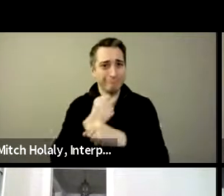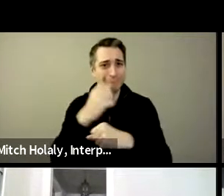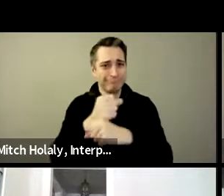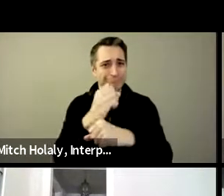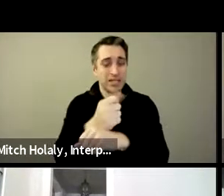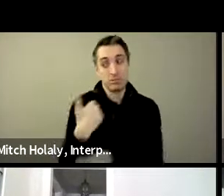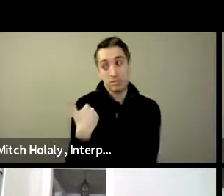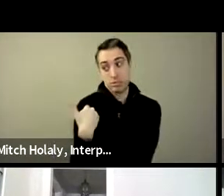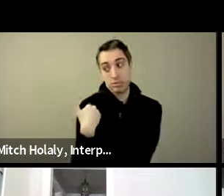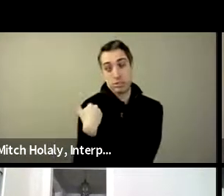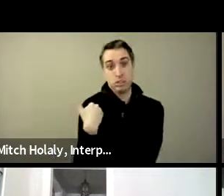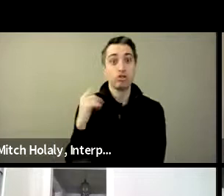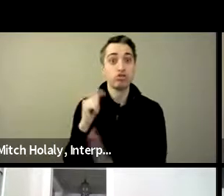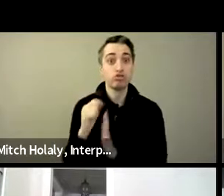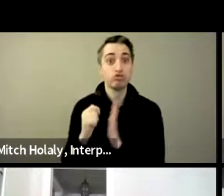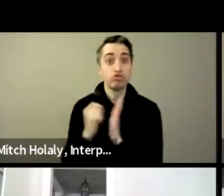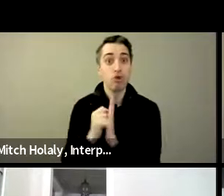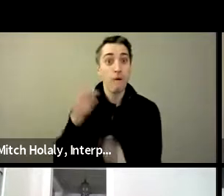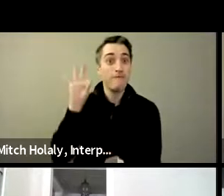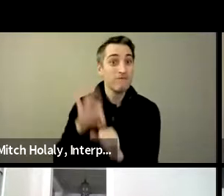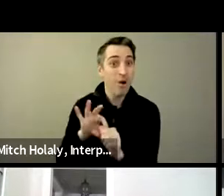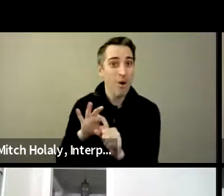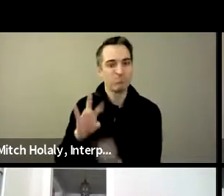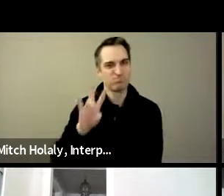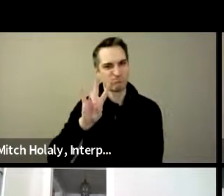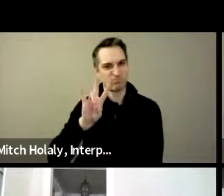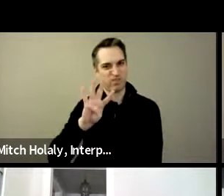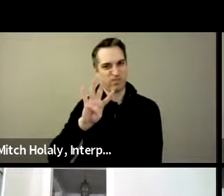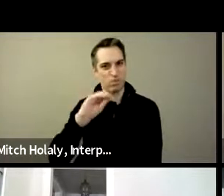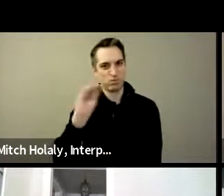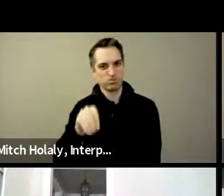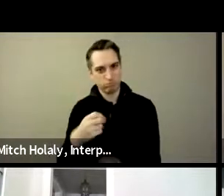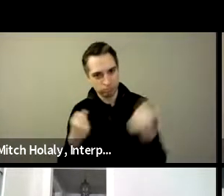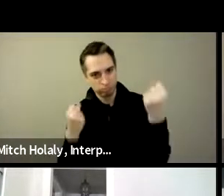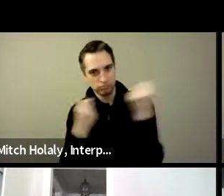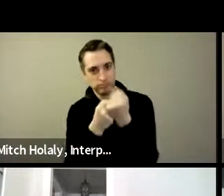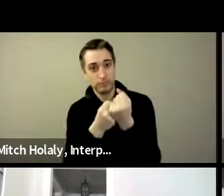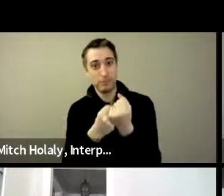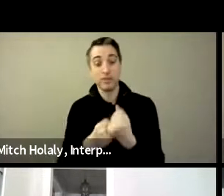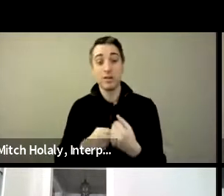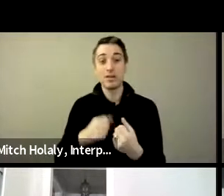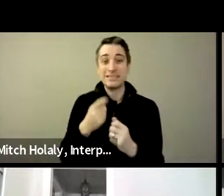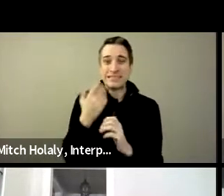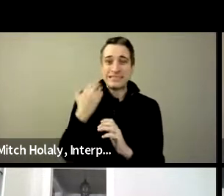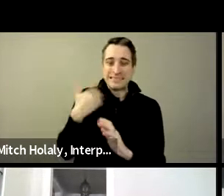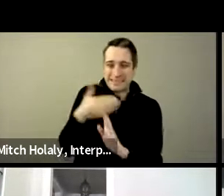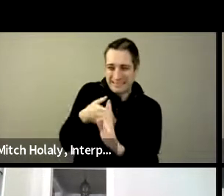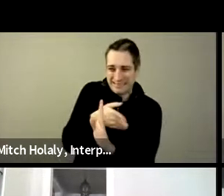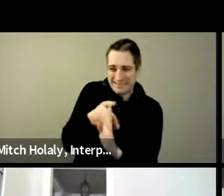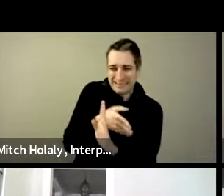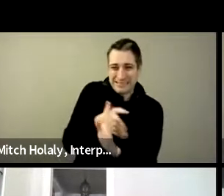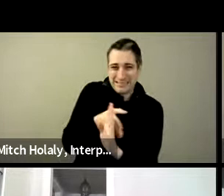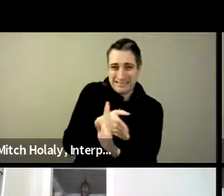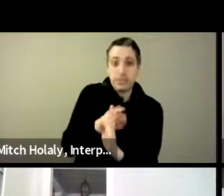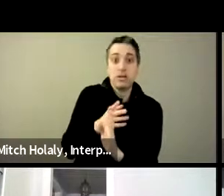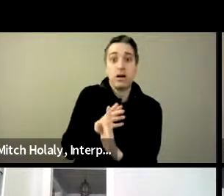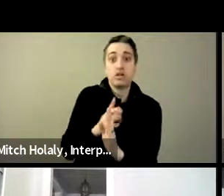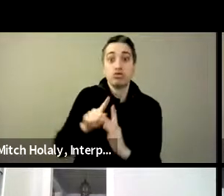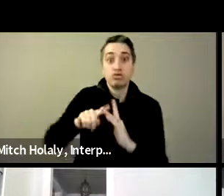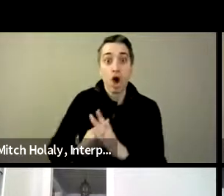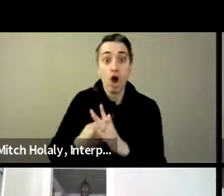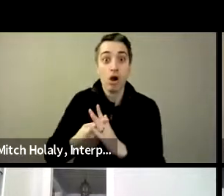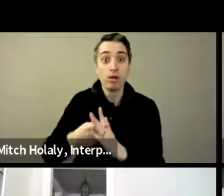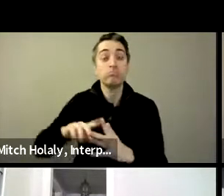vote for his last term. And whereas, just before the beginning of his new term, Napoleon lost his courageous battle